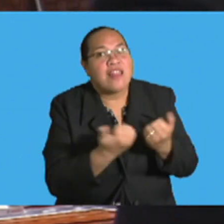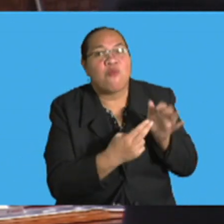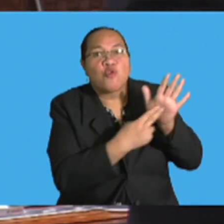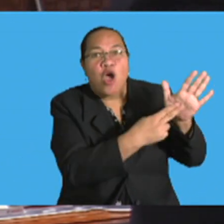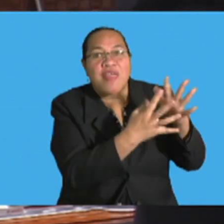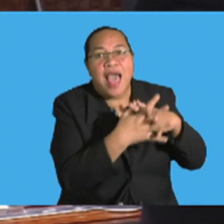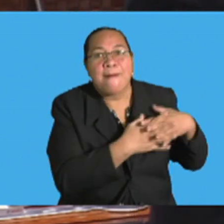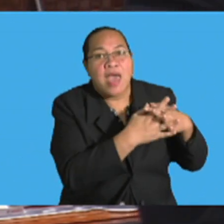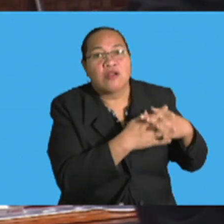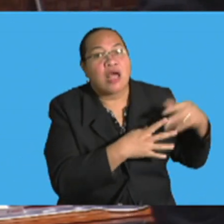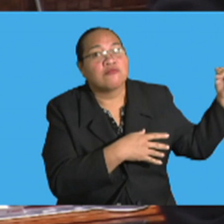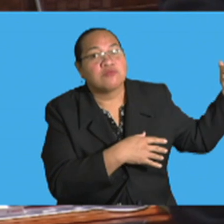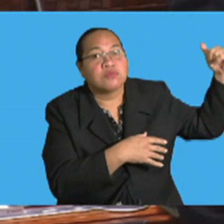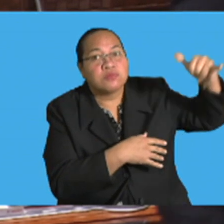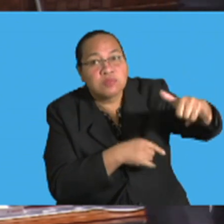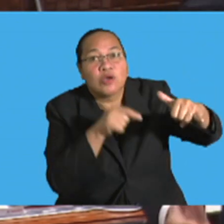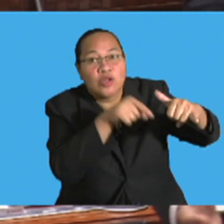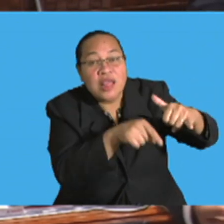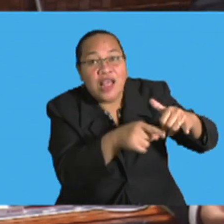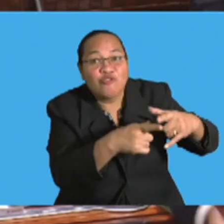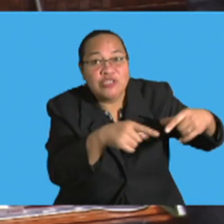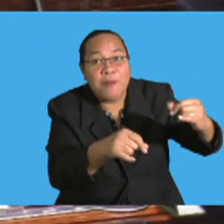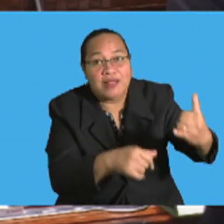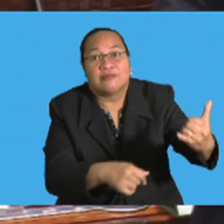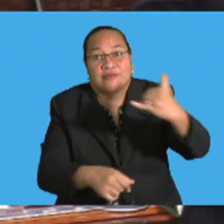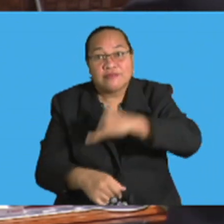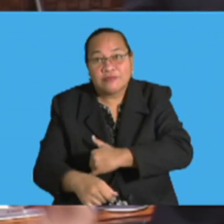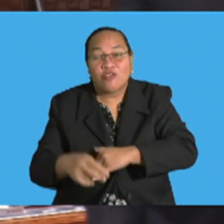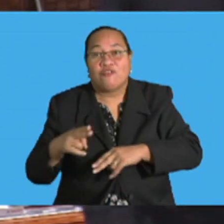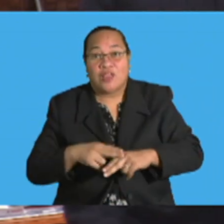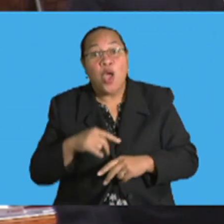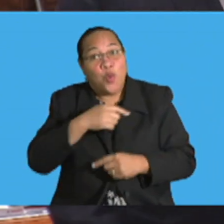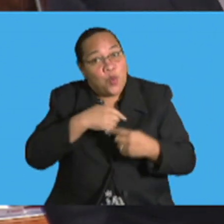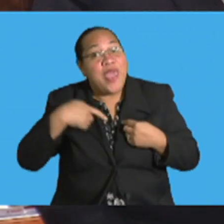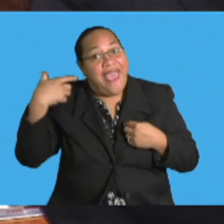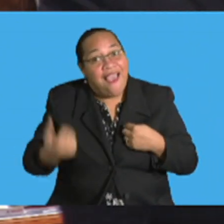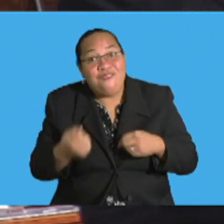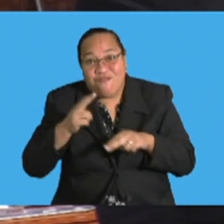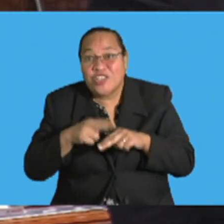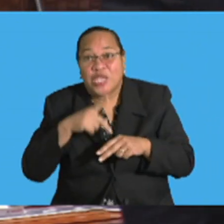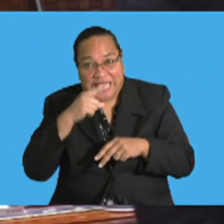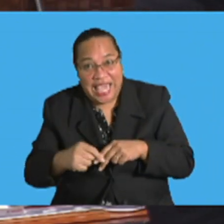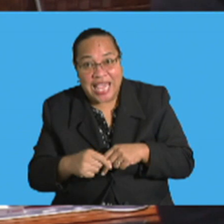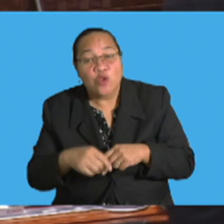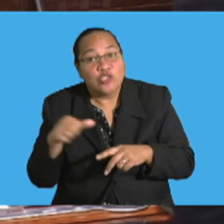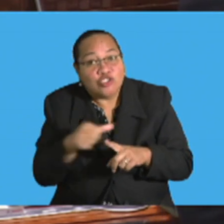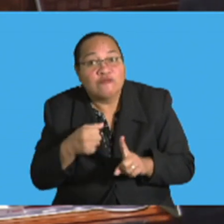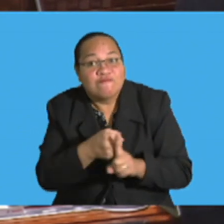and cut across to Europe. That's what they do. We've got the connectivity now. Why are we downplaying